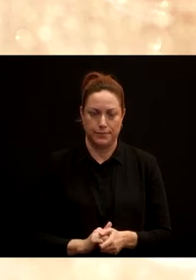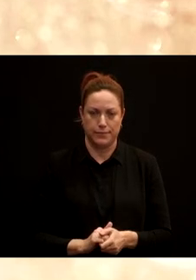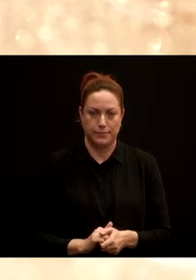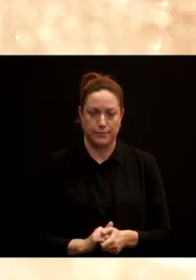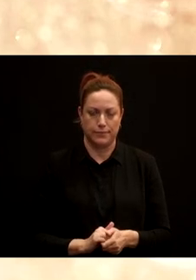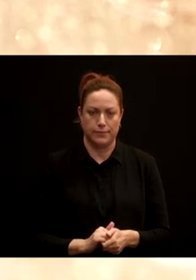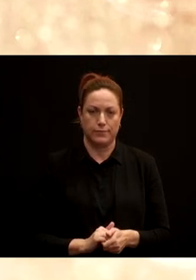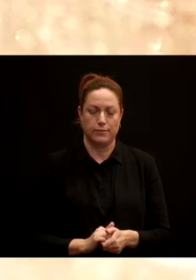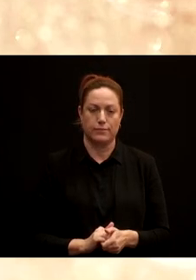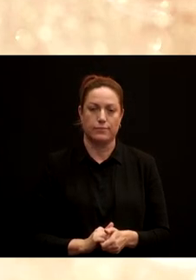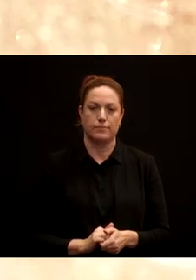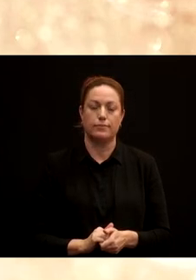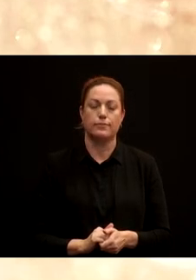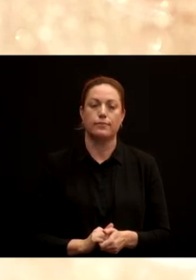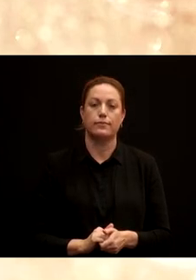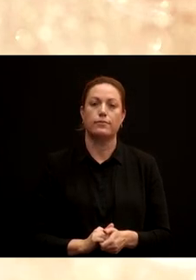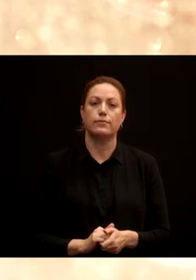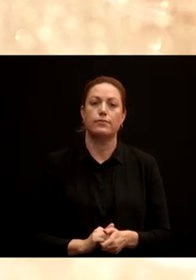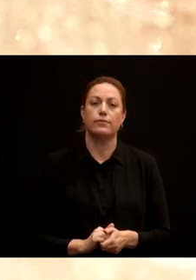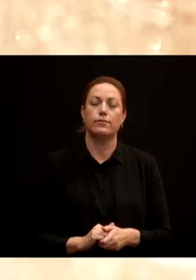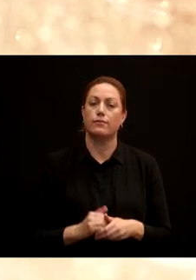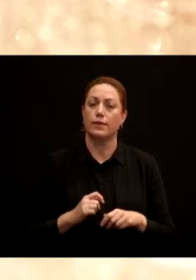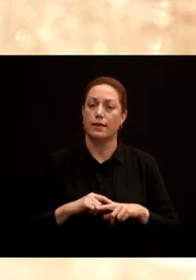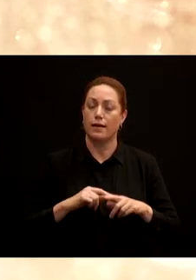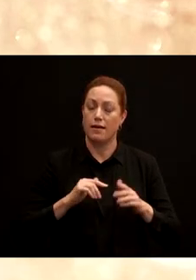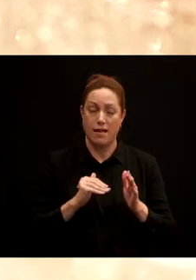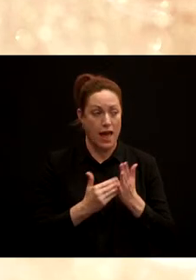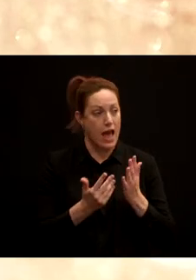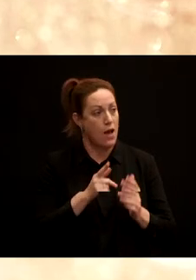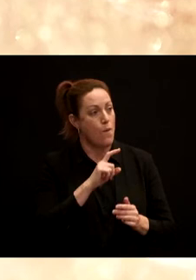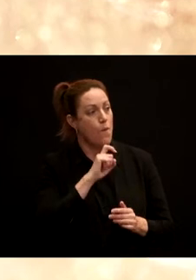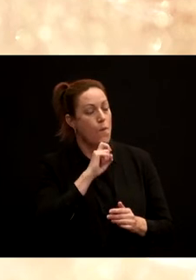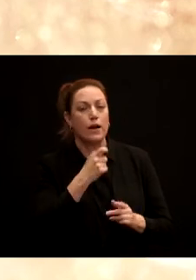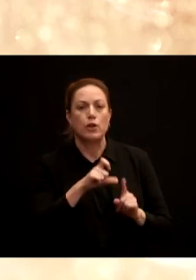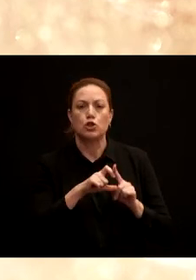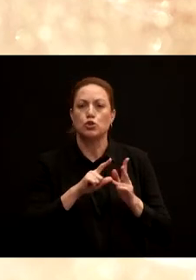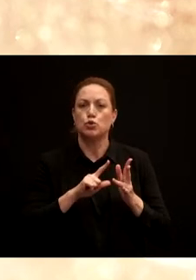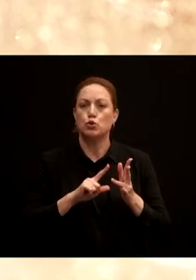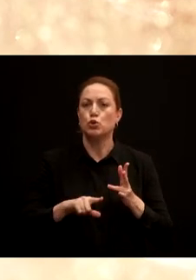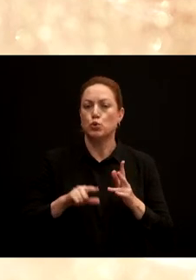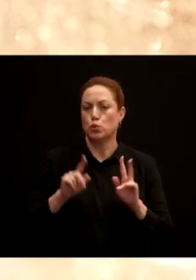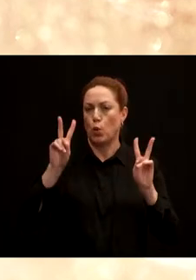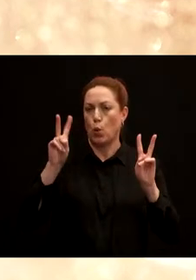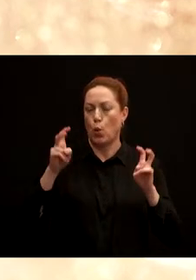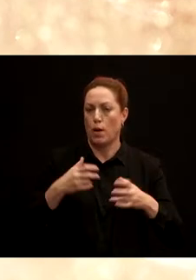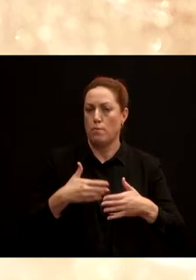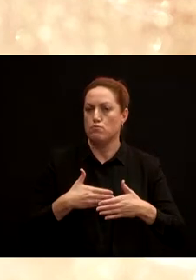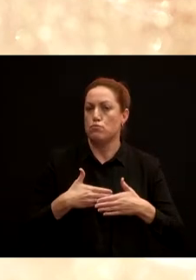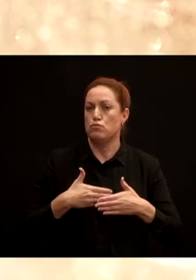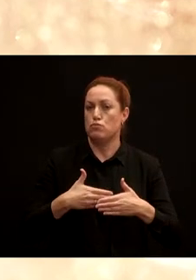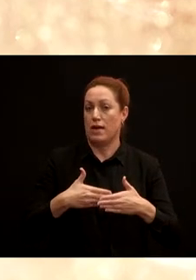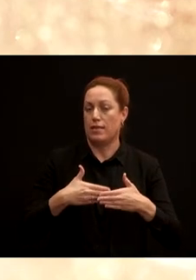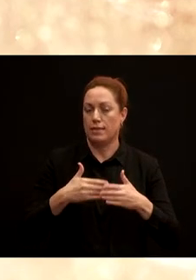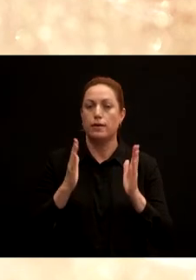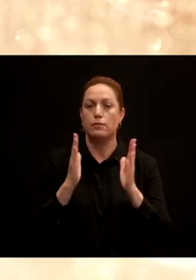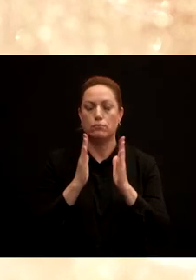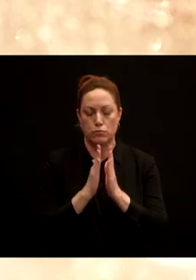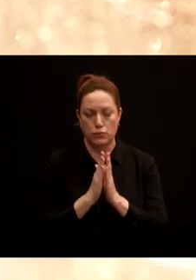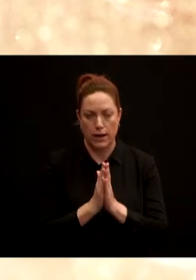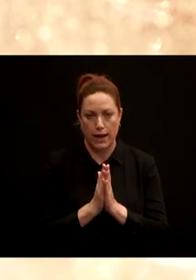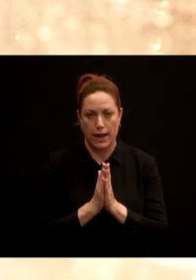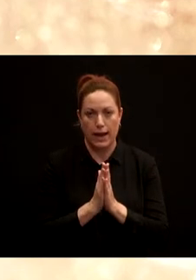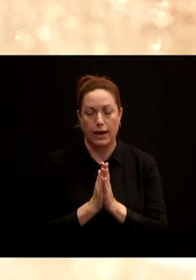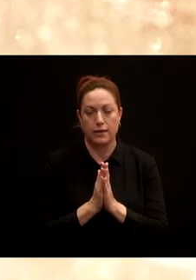We're now going to engage in a simple breath prayer. And I invite you to simply close your eyes